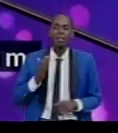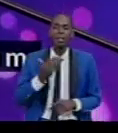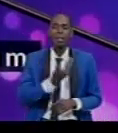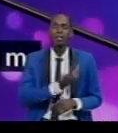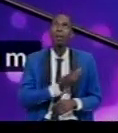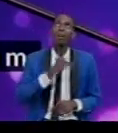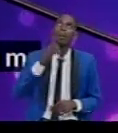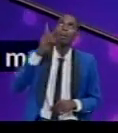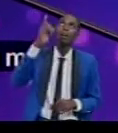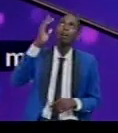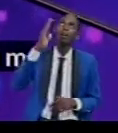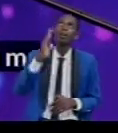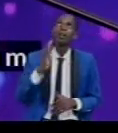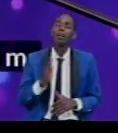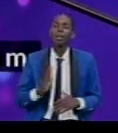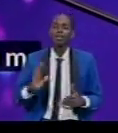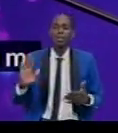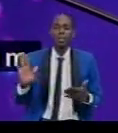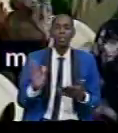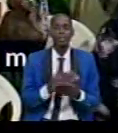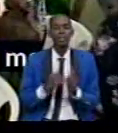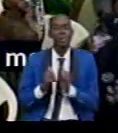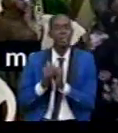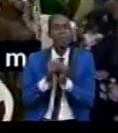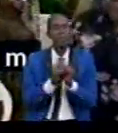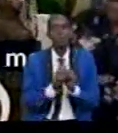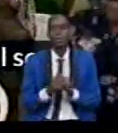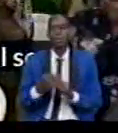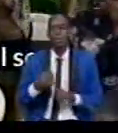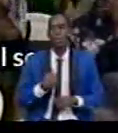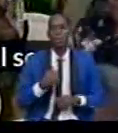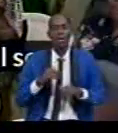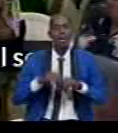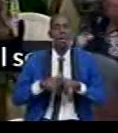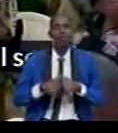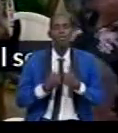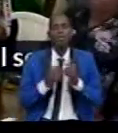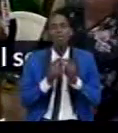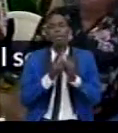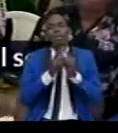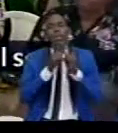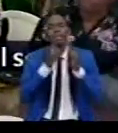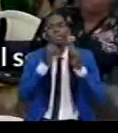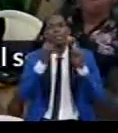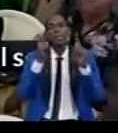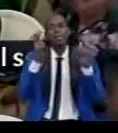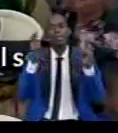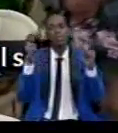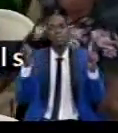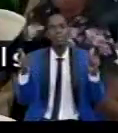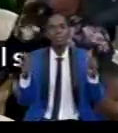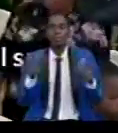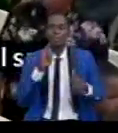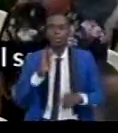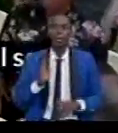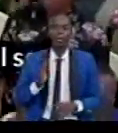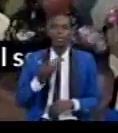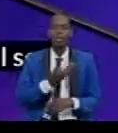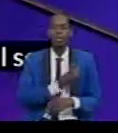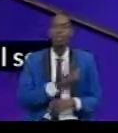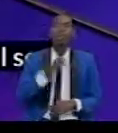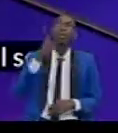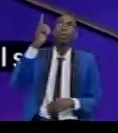is our God. Save me. How great is